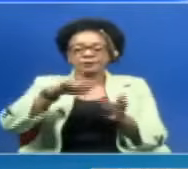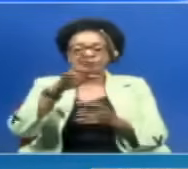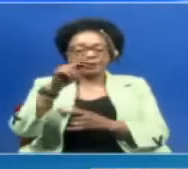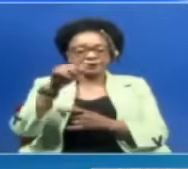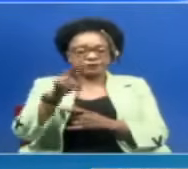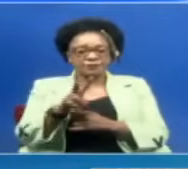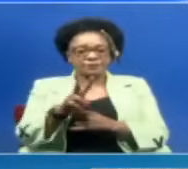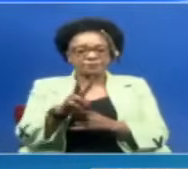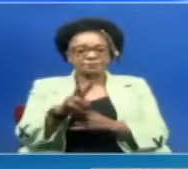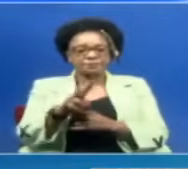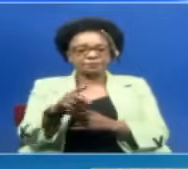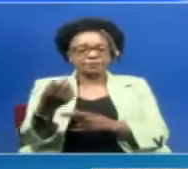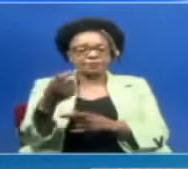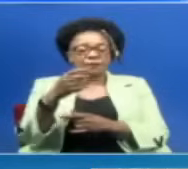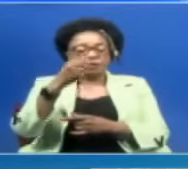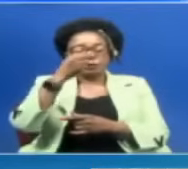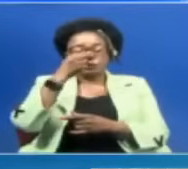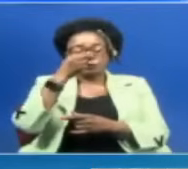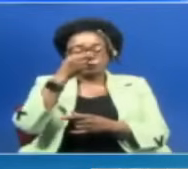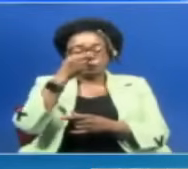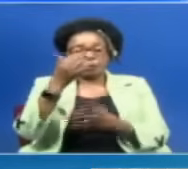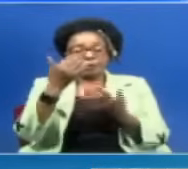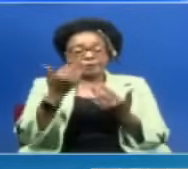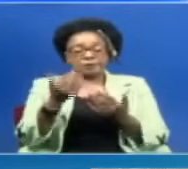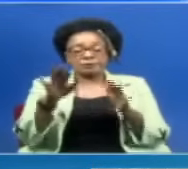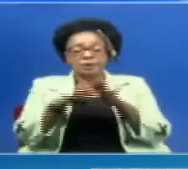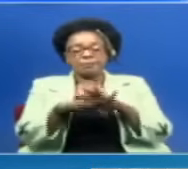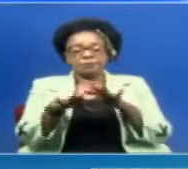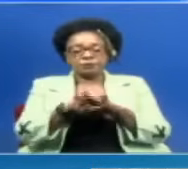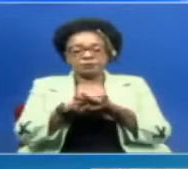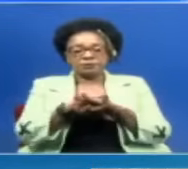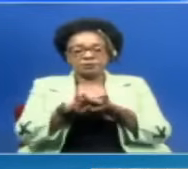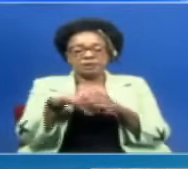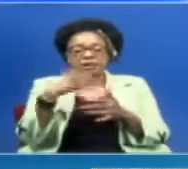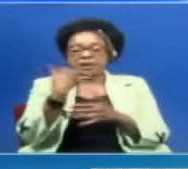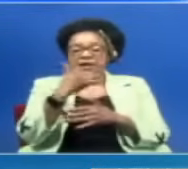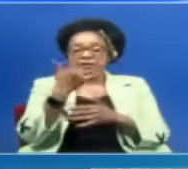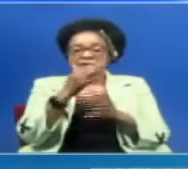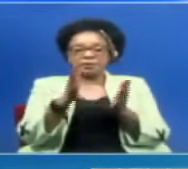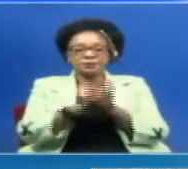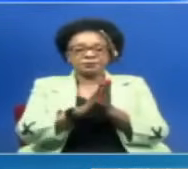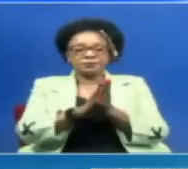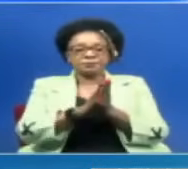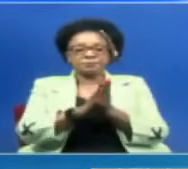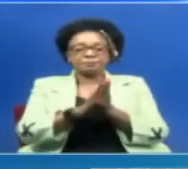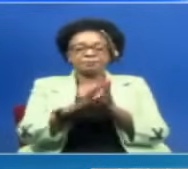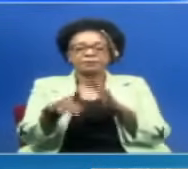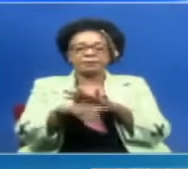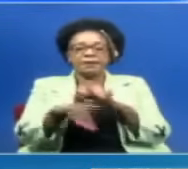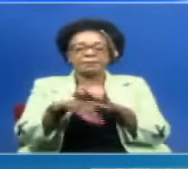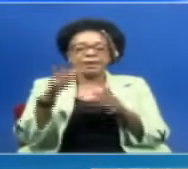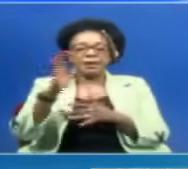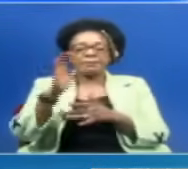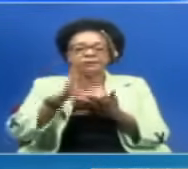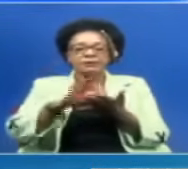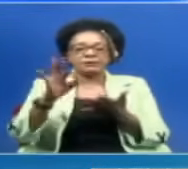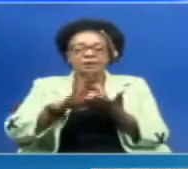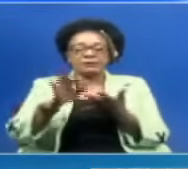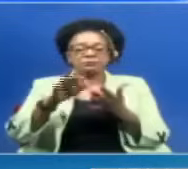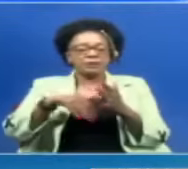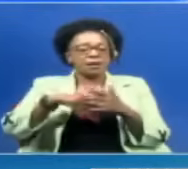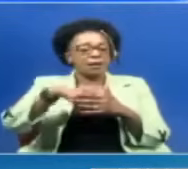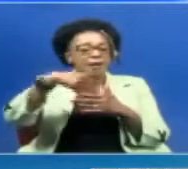President William Ruto, his deputy Rigathi Gachagua, and Prime Cabinet Secretary Musalia Mudavadi are out of the